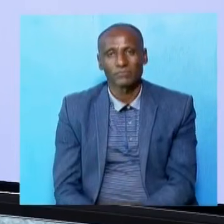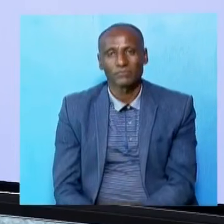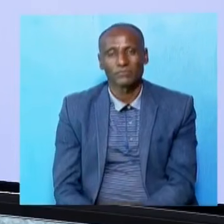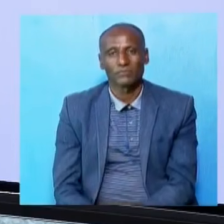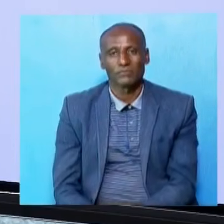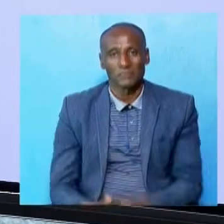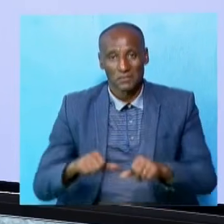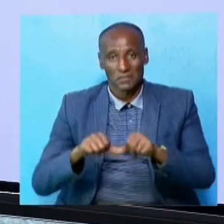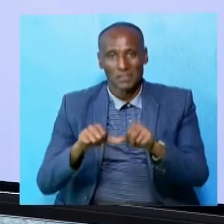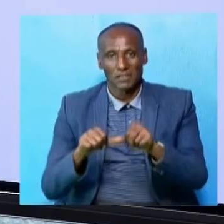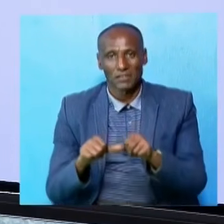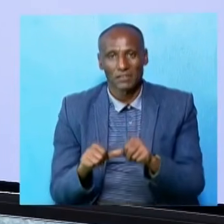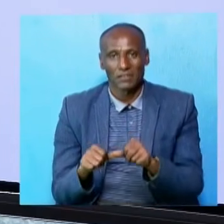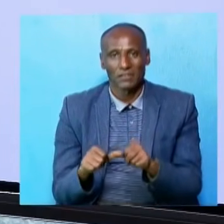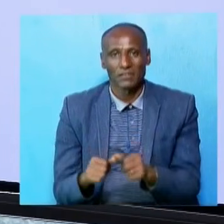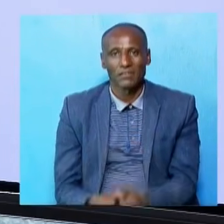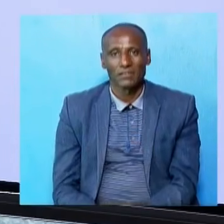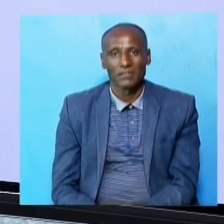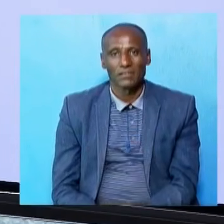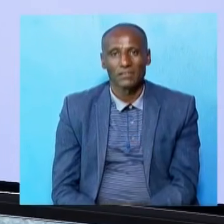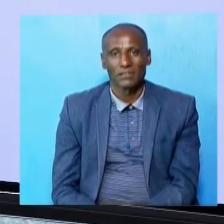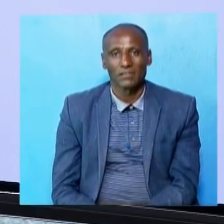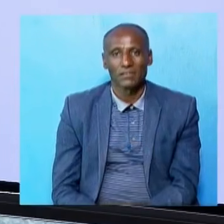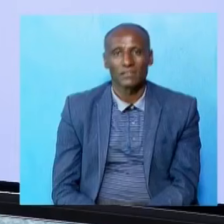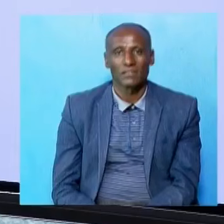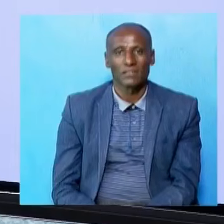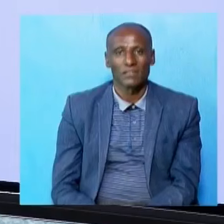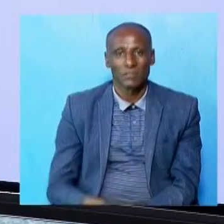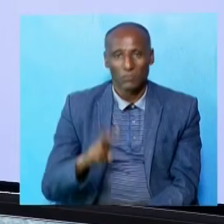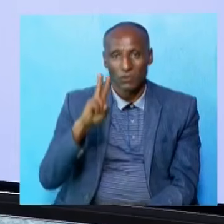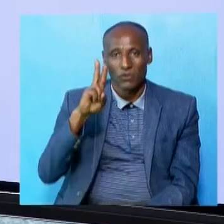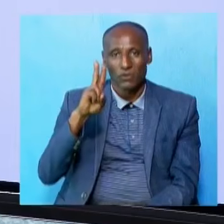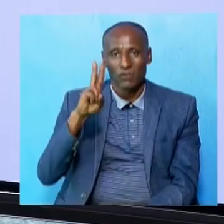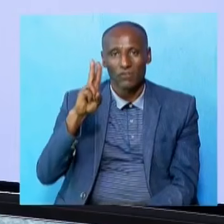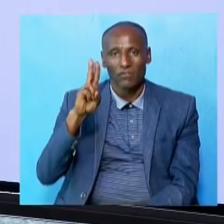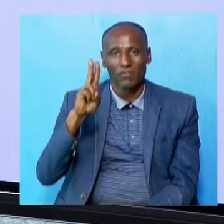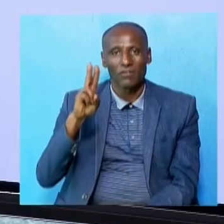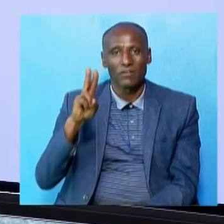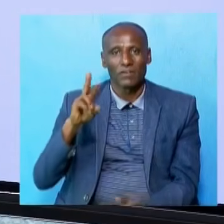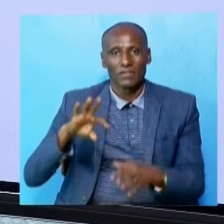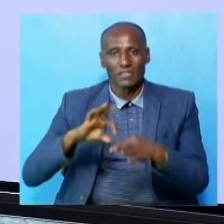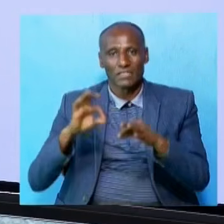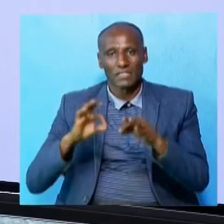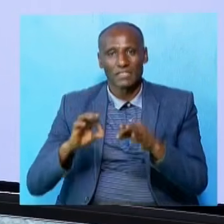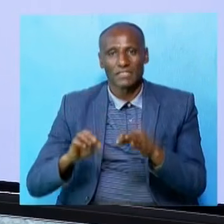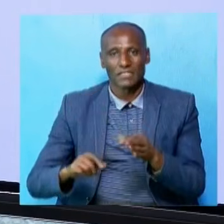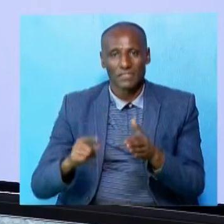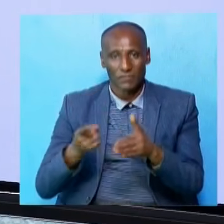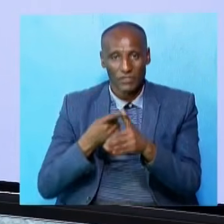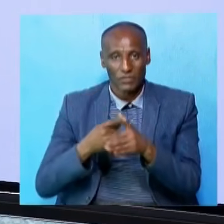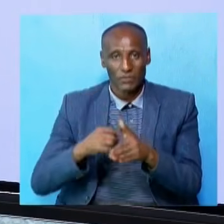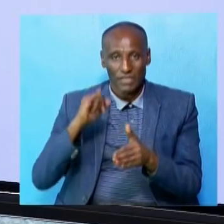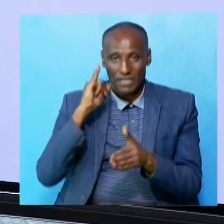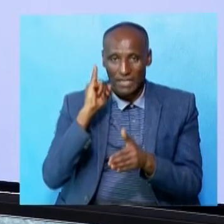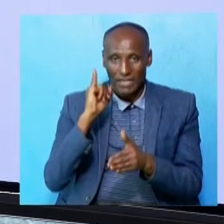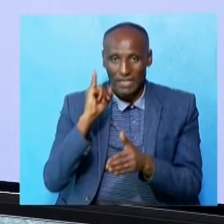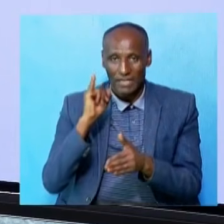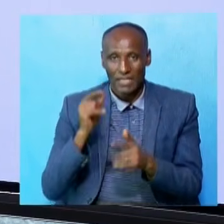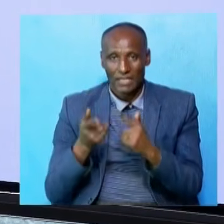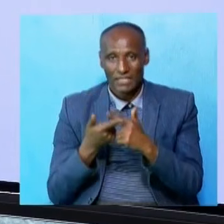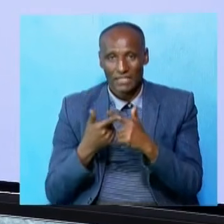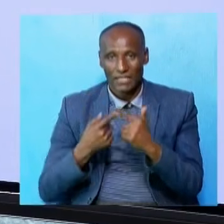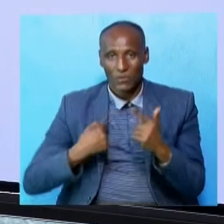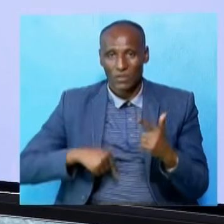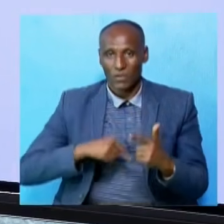go. What do we have here in both of the sentences? On the first one, we have I. On the second one, it is